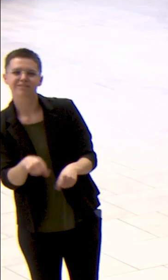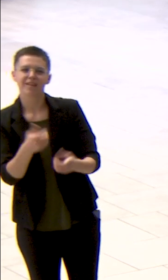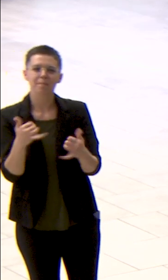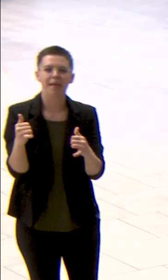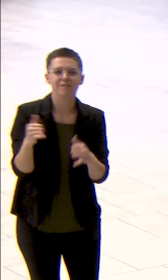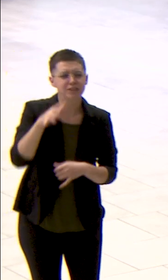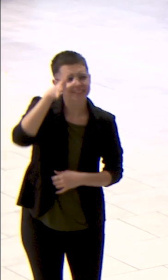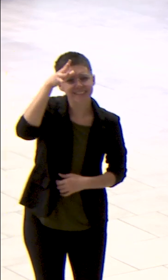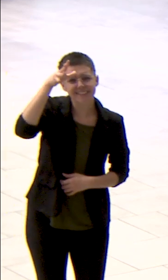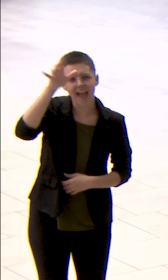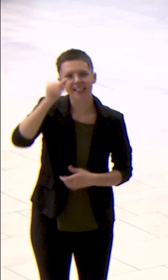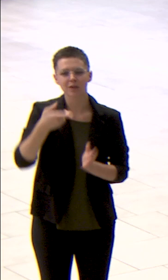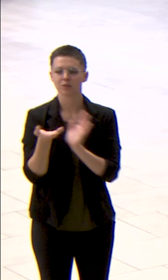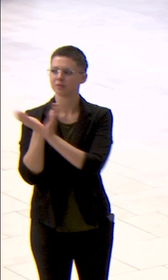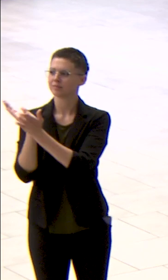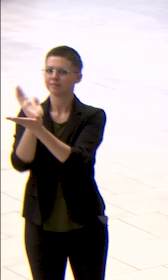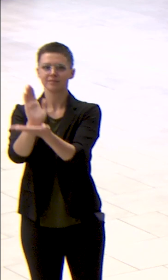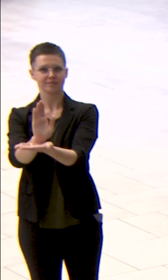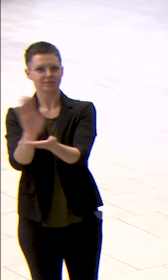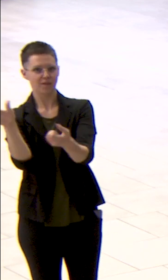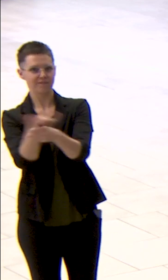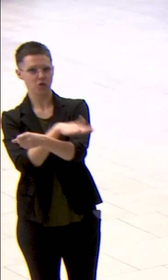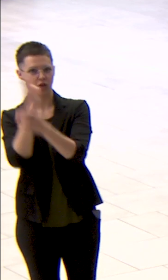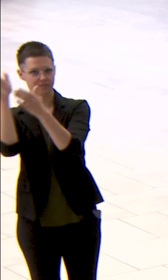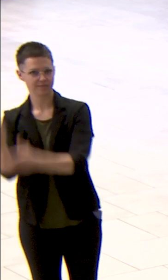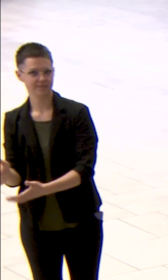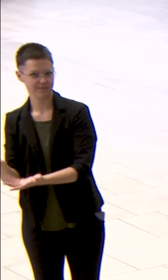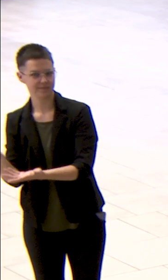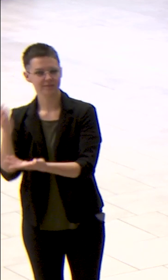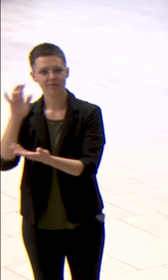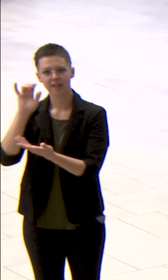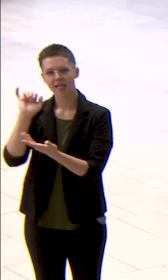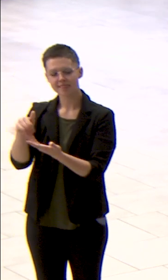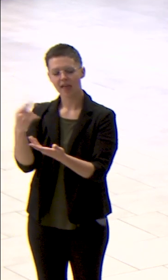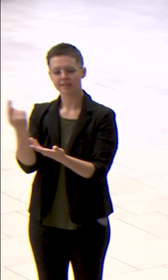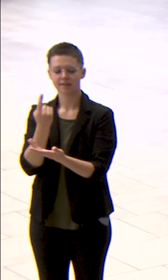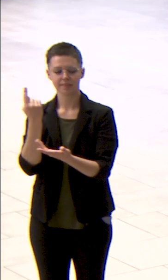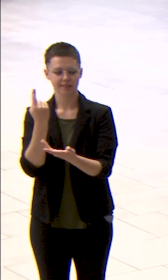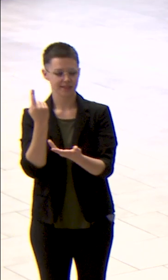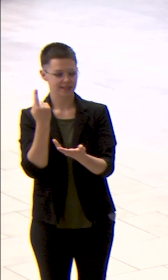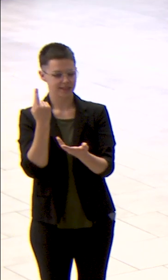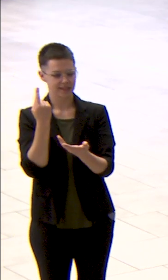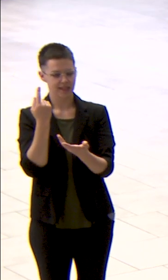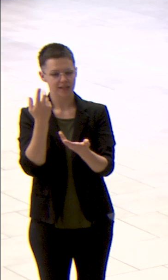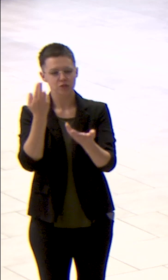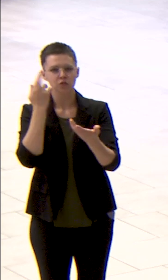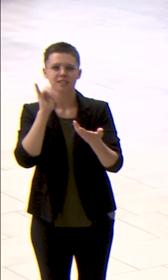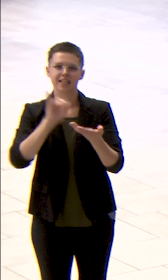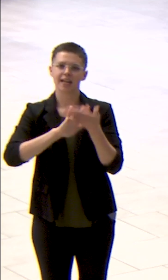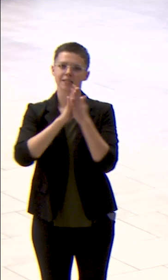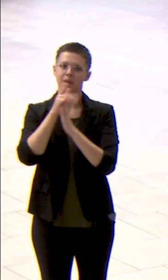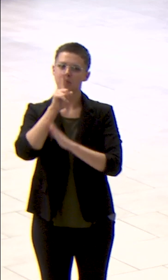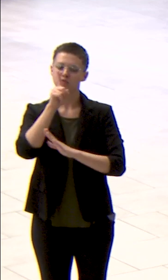dads. They're like, we show them in their full light. And that is something that, you know, there's a reason why that has become